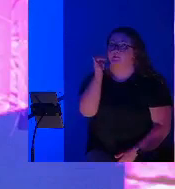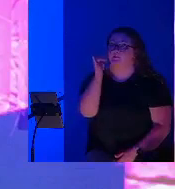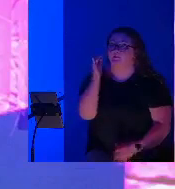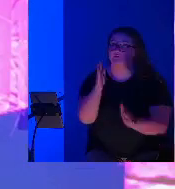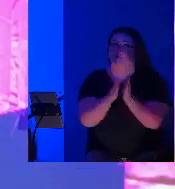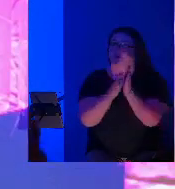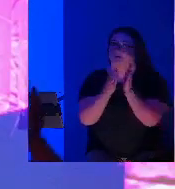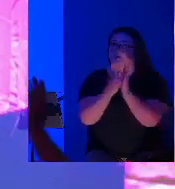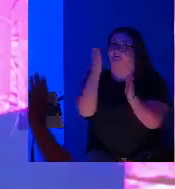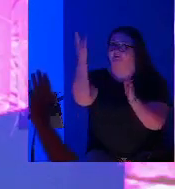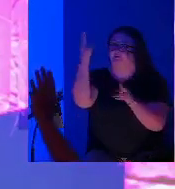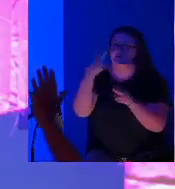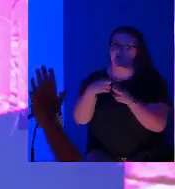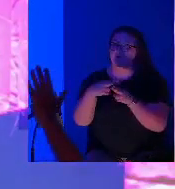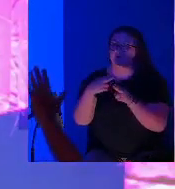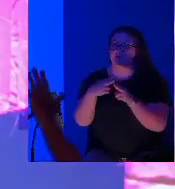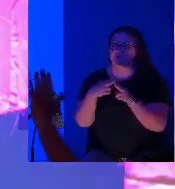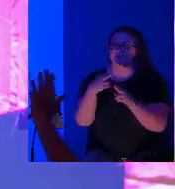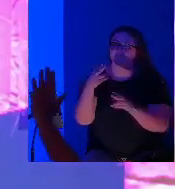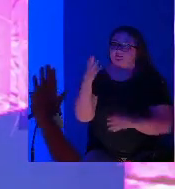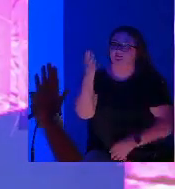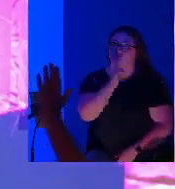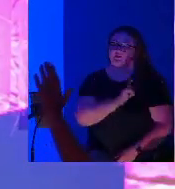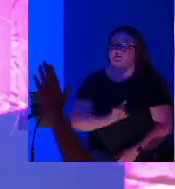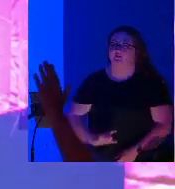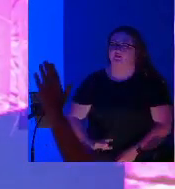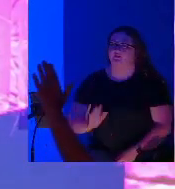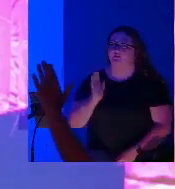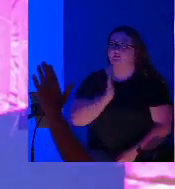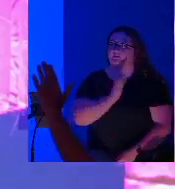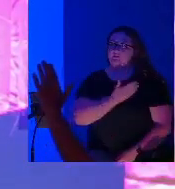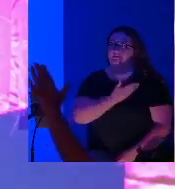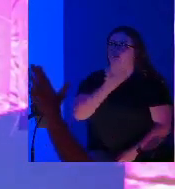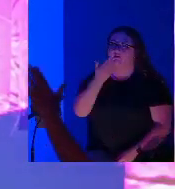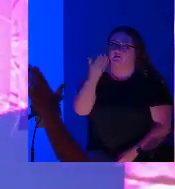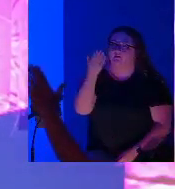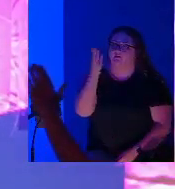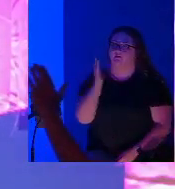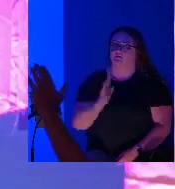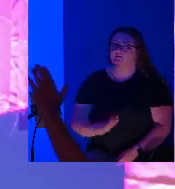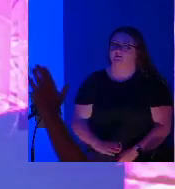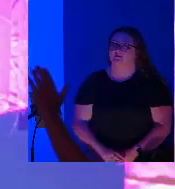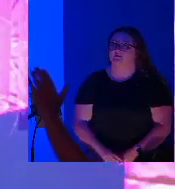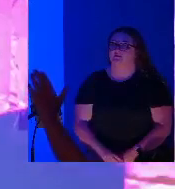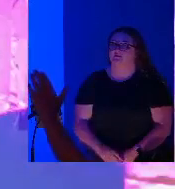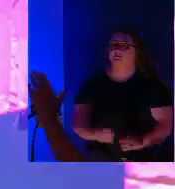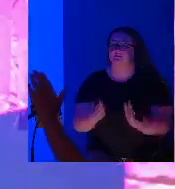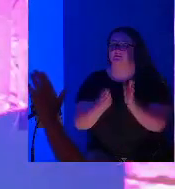Praise the name of the Lord our God.